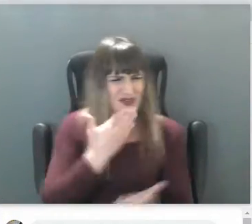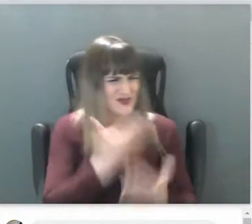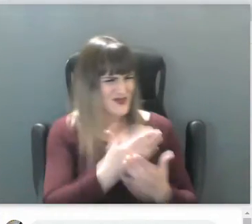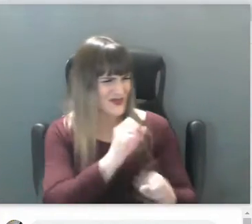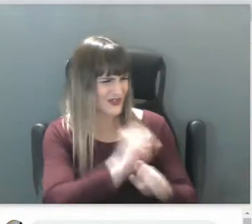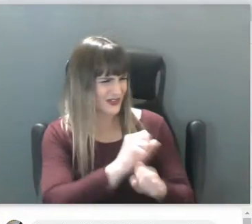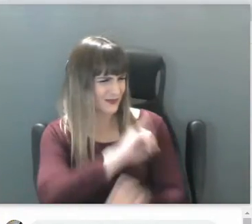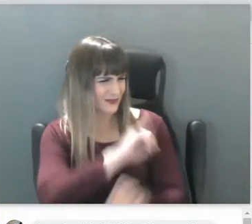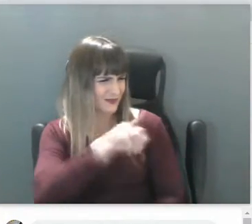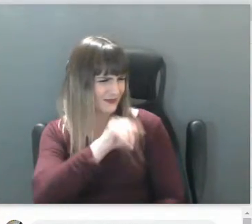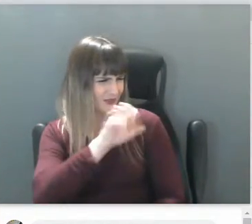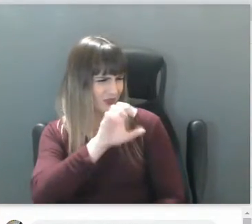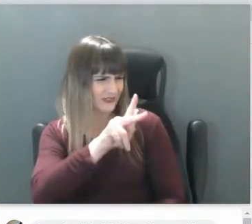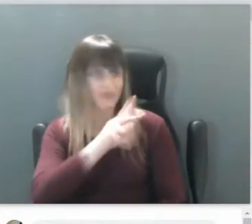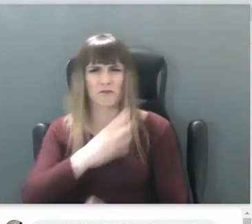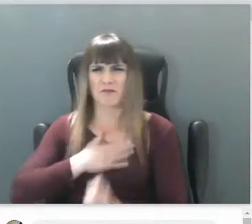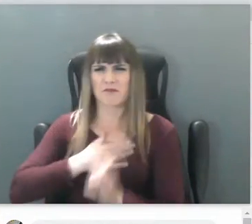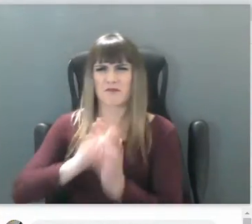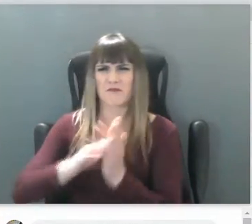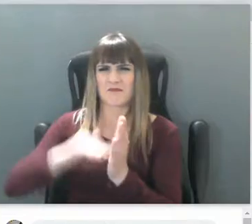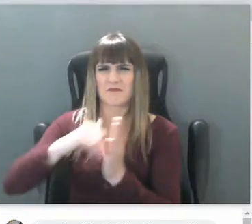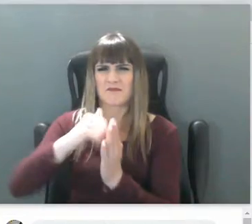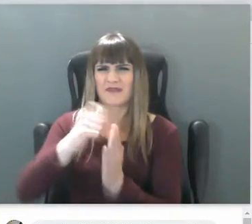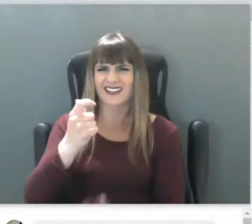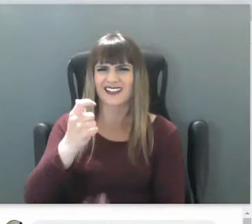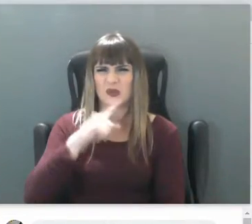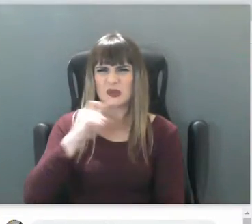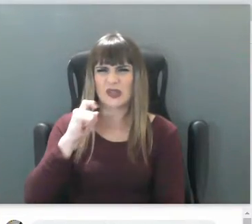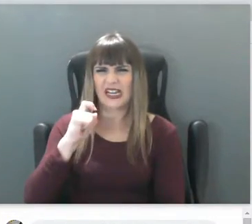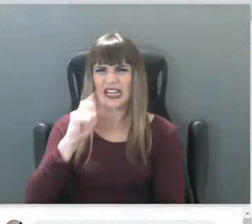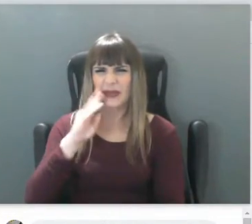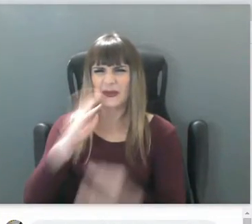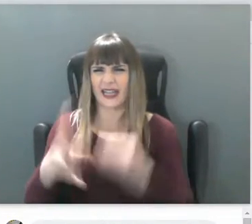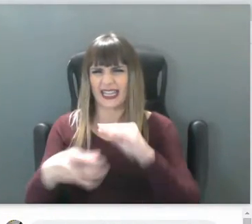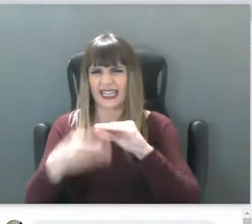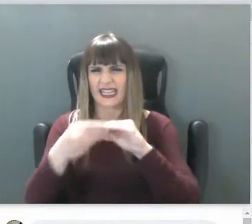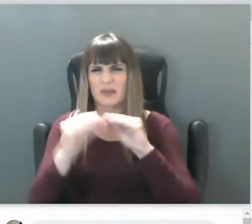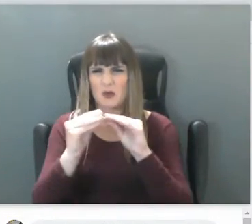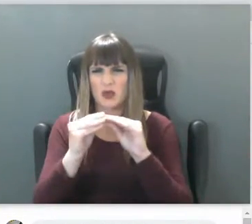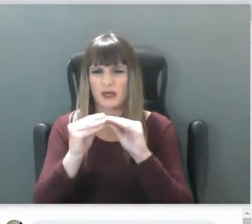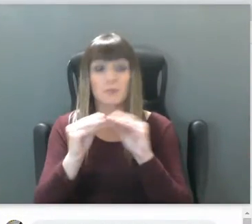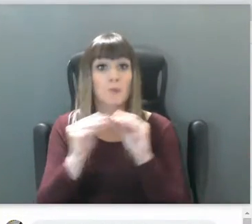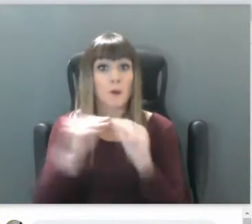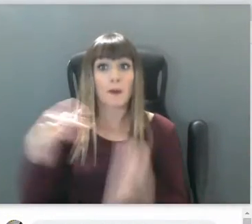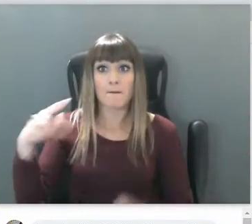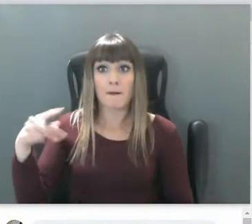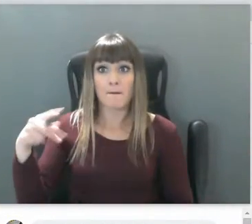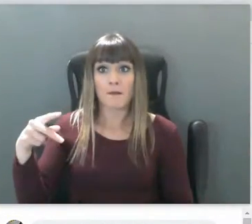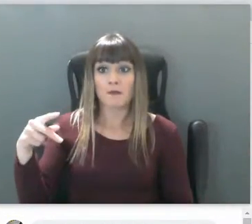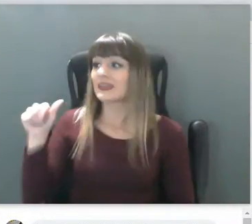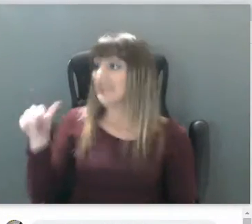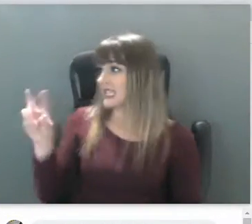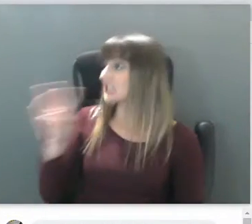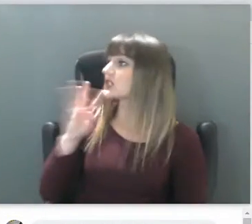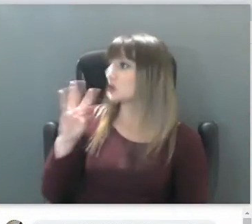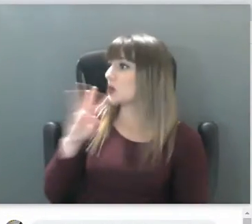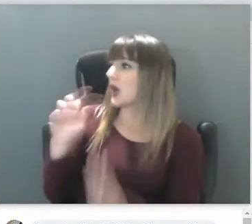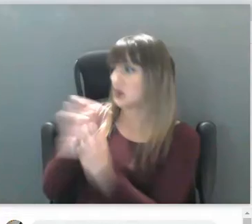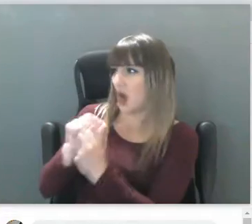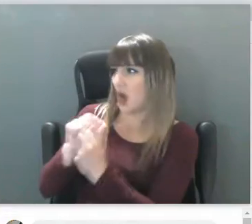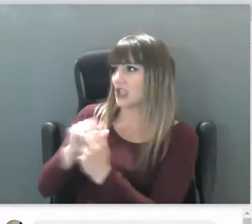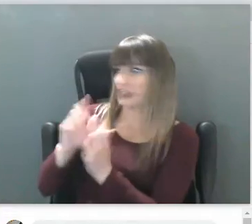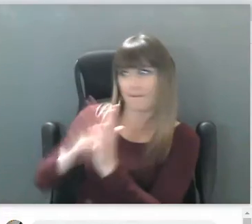drying up. I can get a little more paint on there. Let's see. We need some more purple. Now this is water-soluble paint, so it won't Yes,